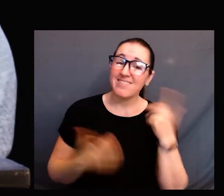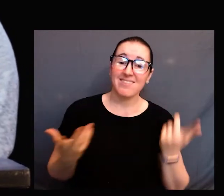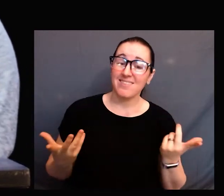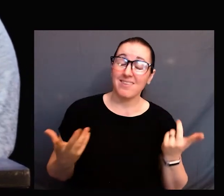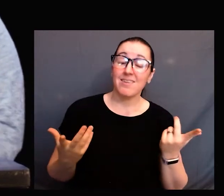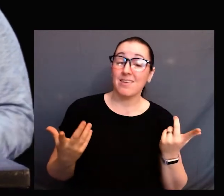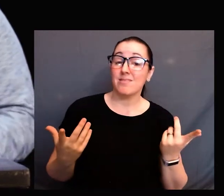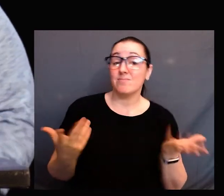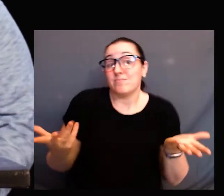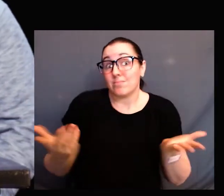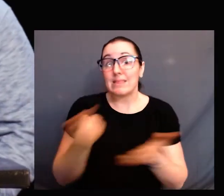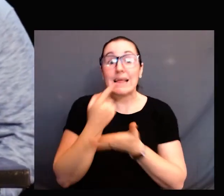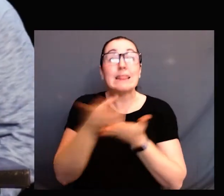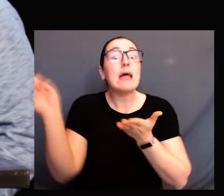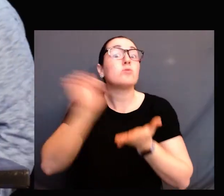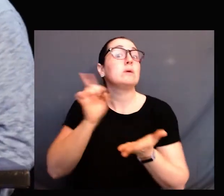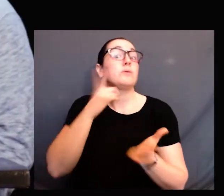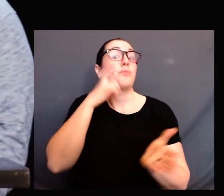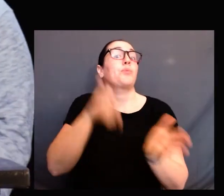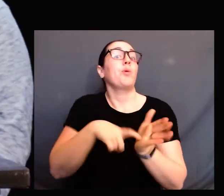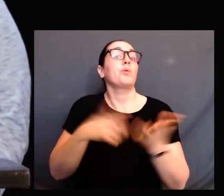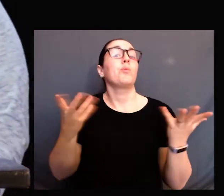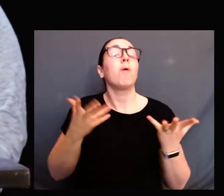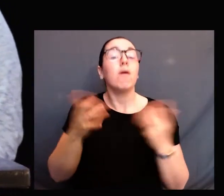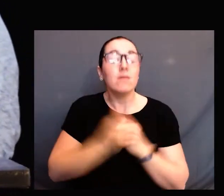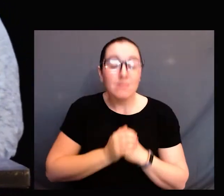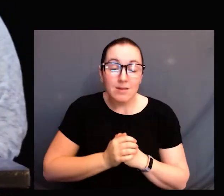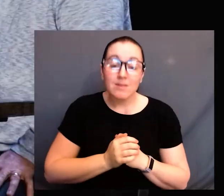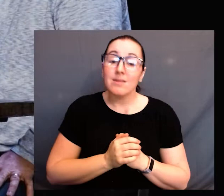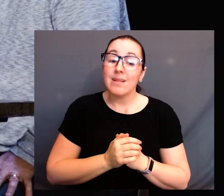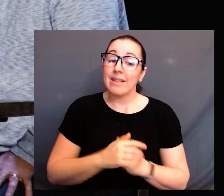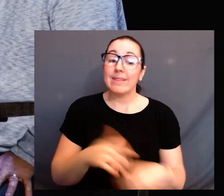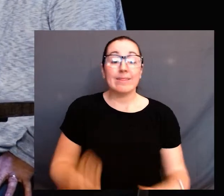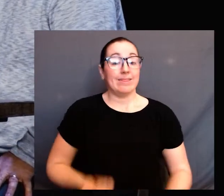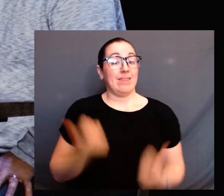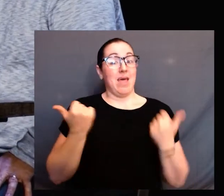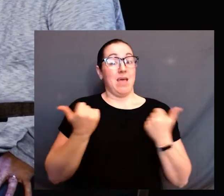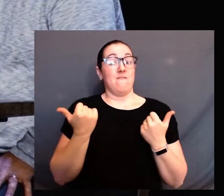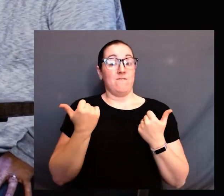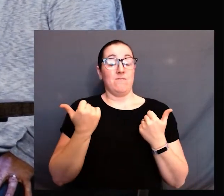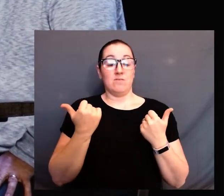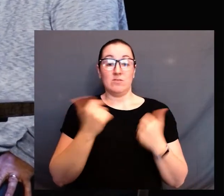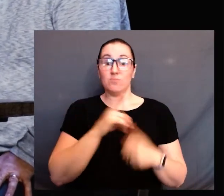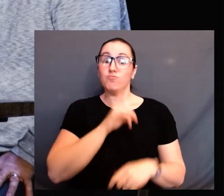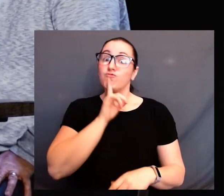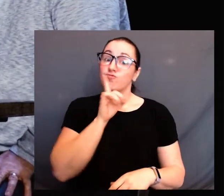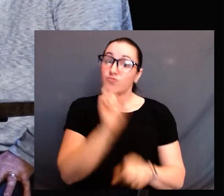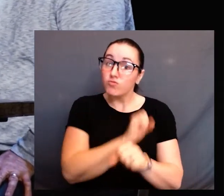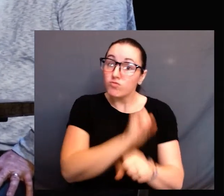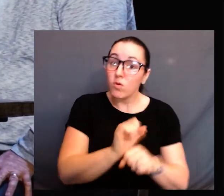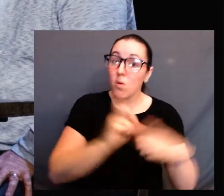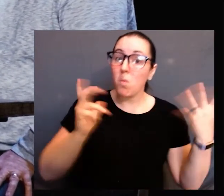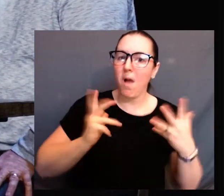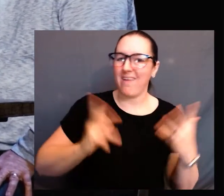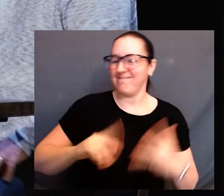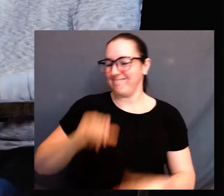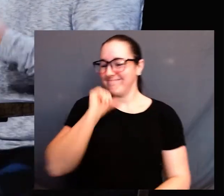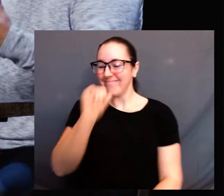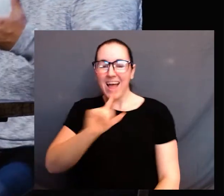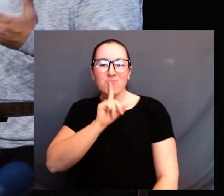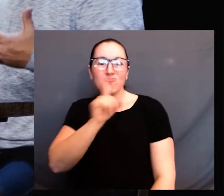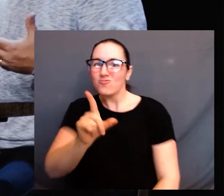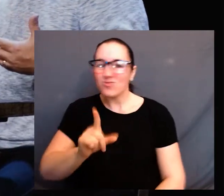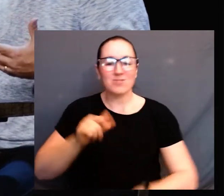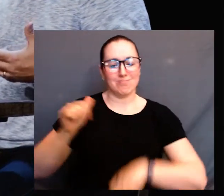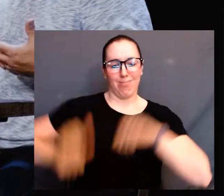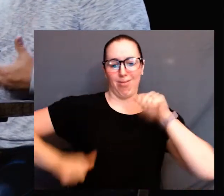control. In fact, what we saw last week was that life is for certain, uncertain. And really,